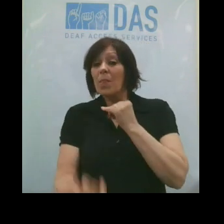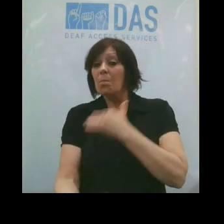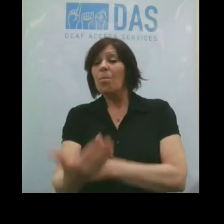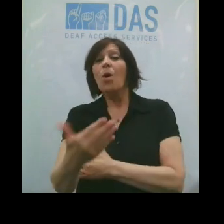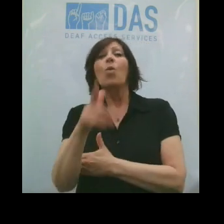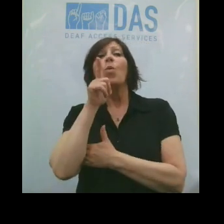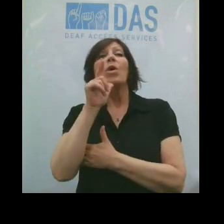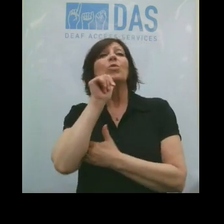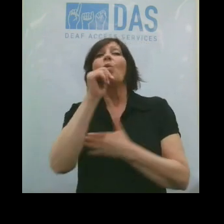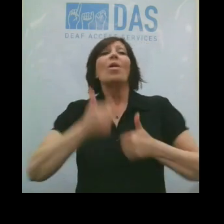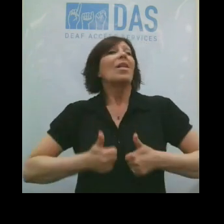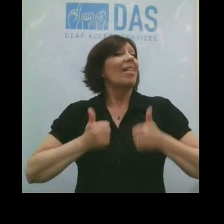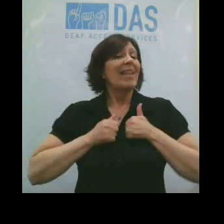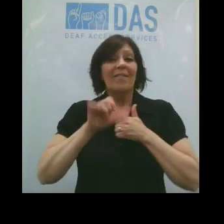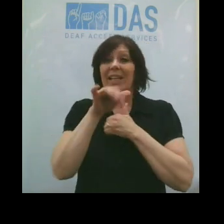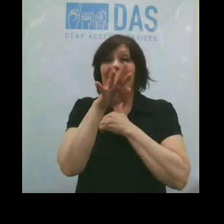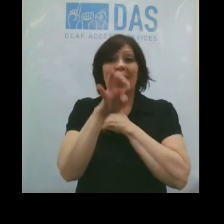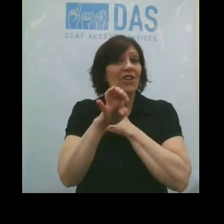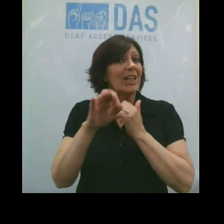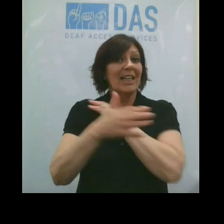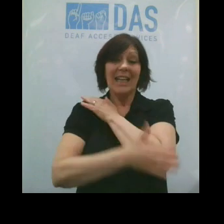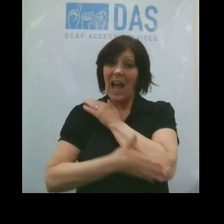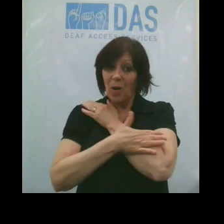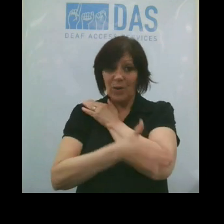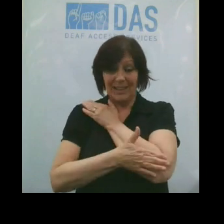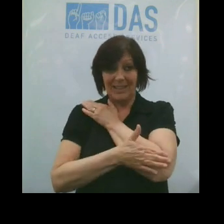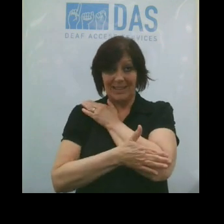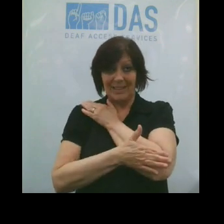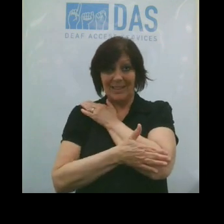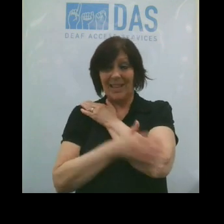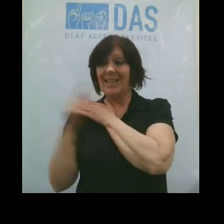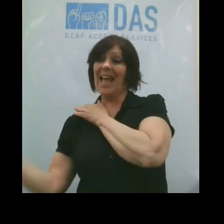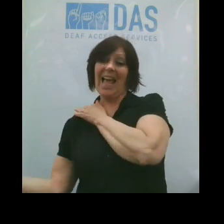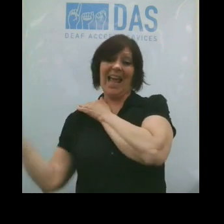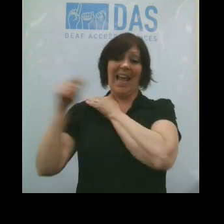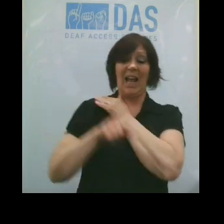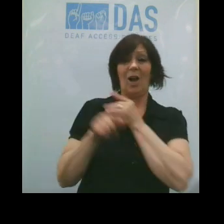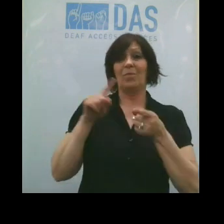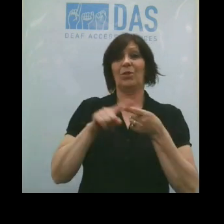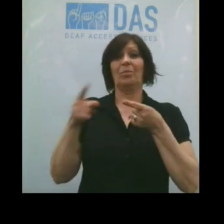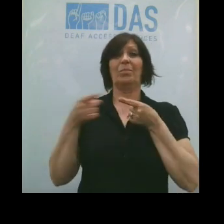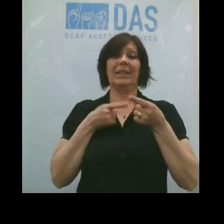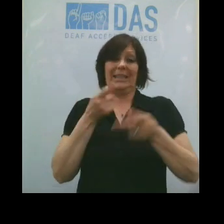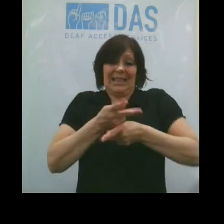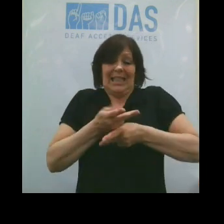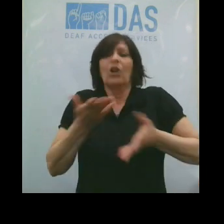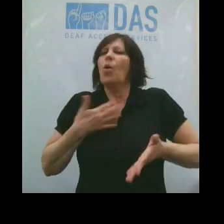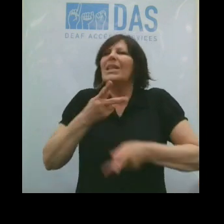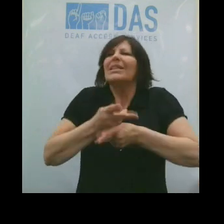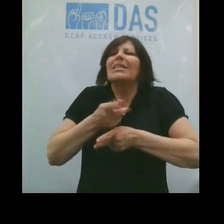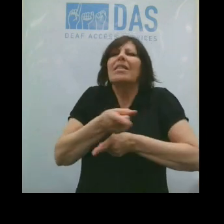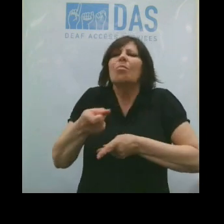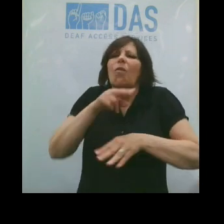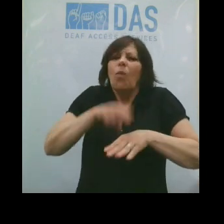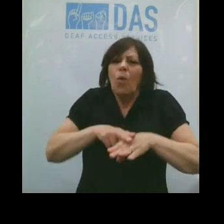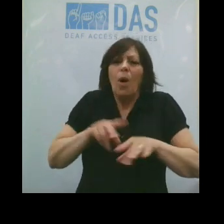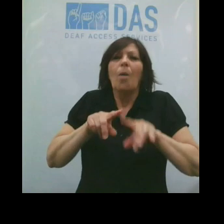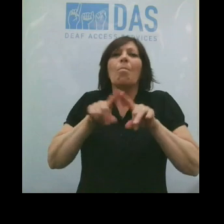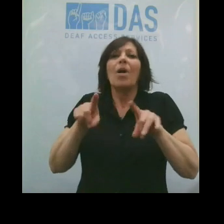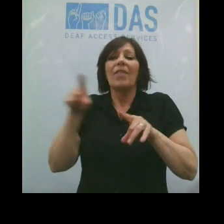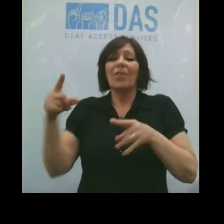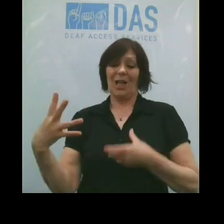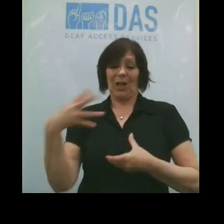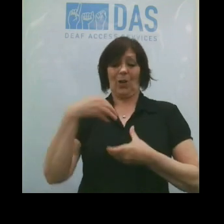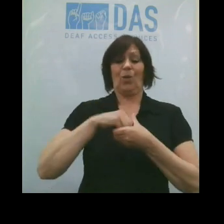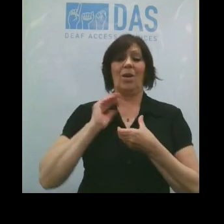reside outside of the Western New York Economic Development Region that are in our hospitals, and we're going to take care of them, of course, but they are included in the data